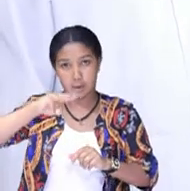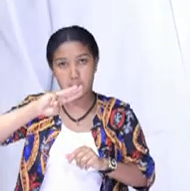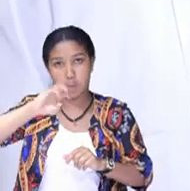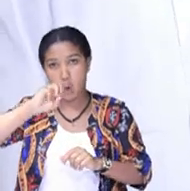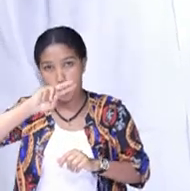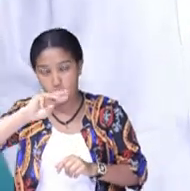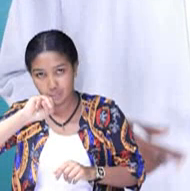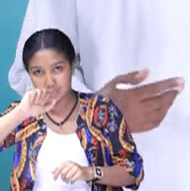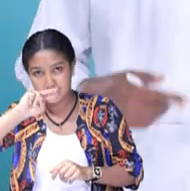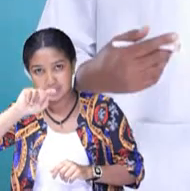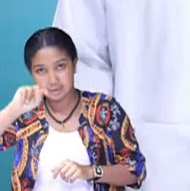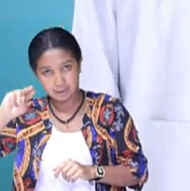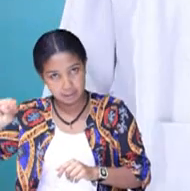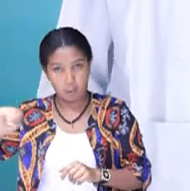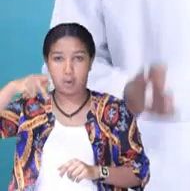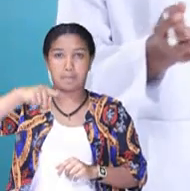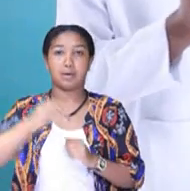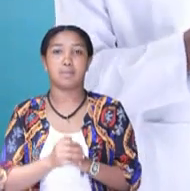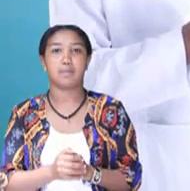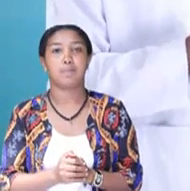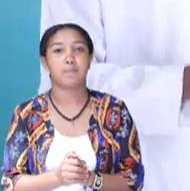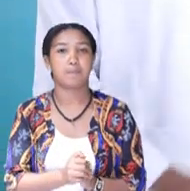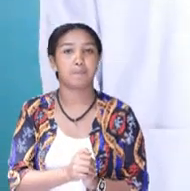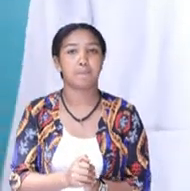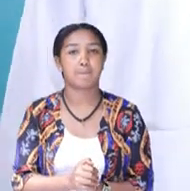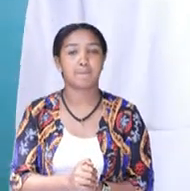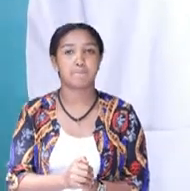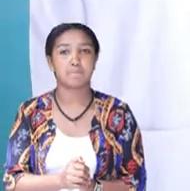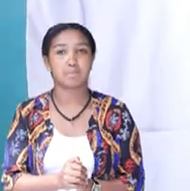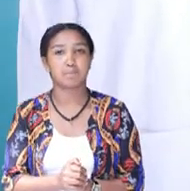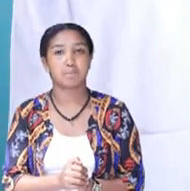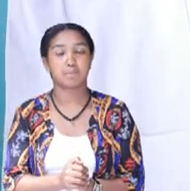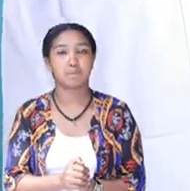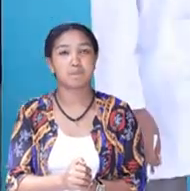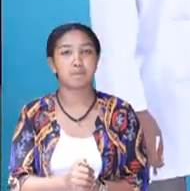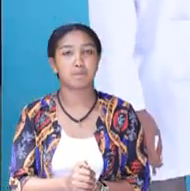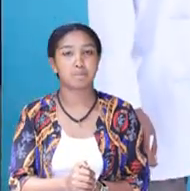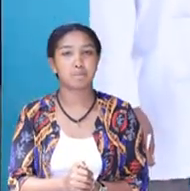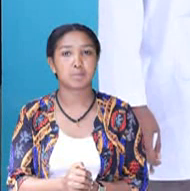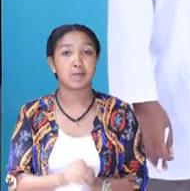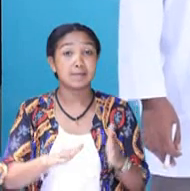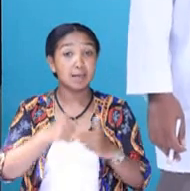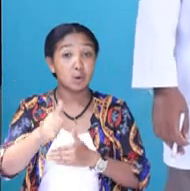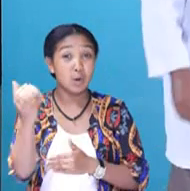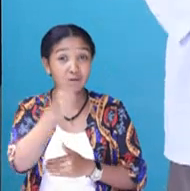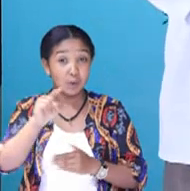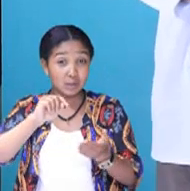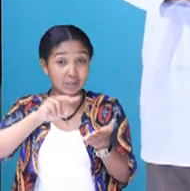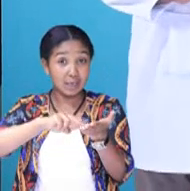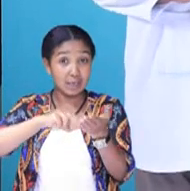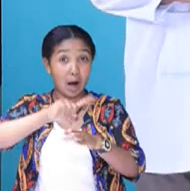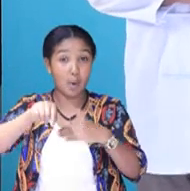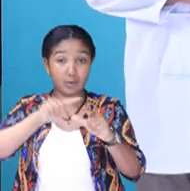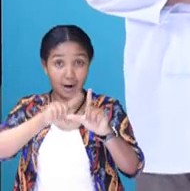the concepts I need to study or classify or categorize. Then, whenever we study